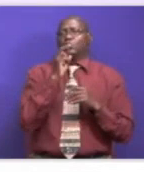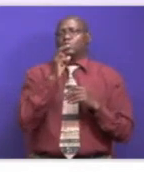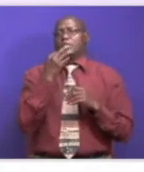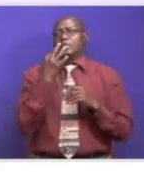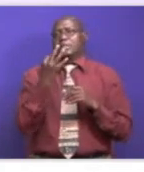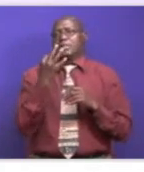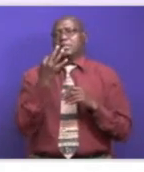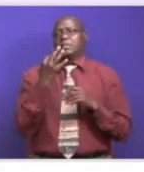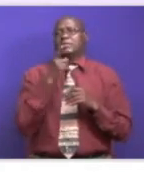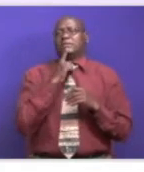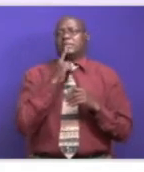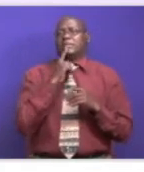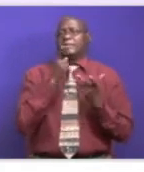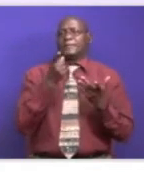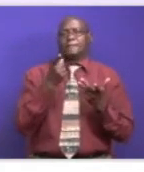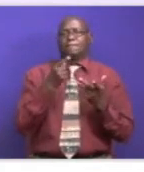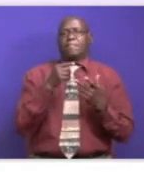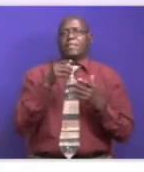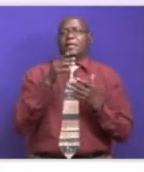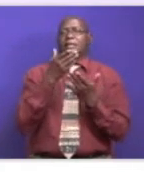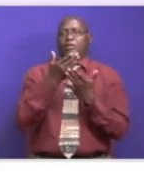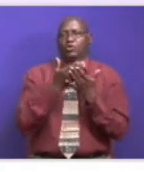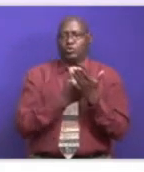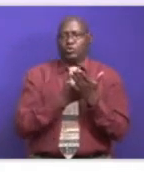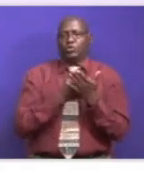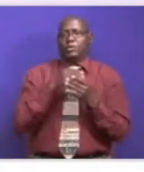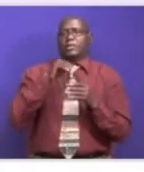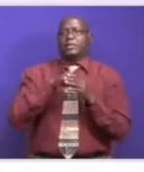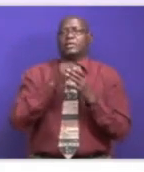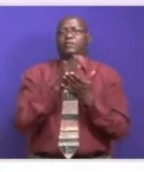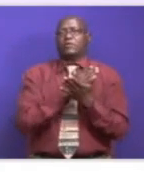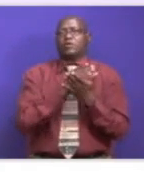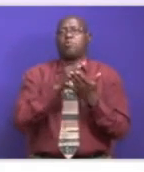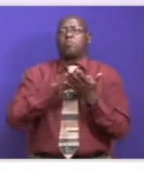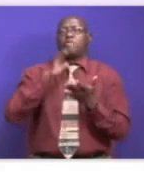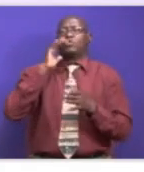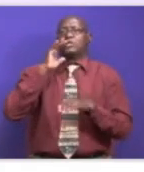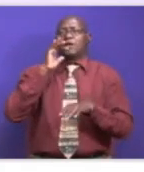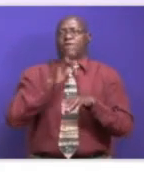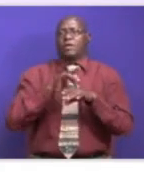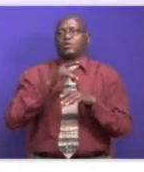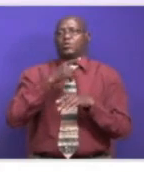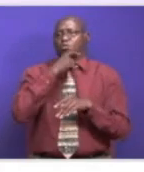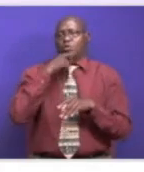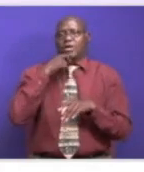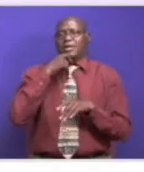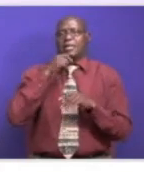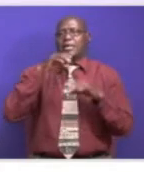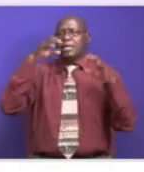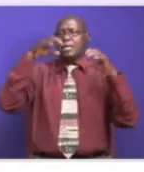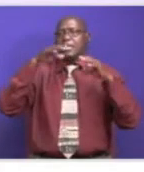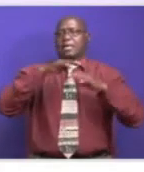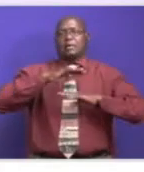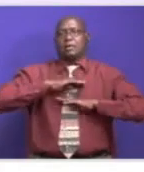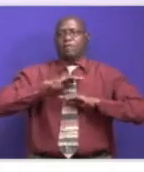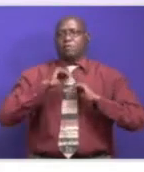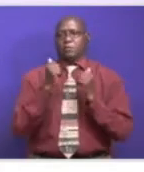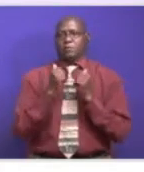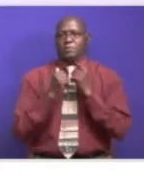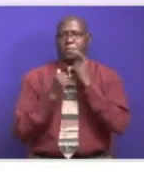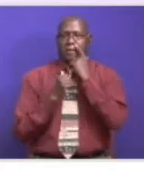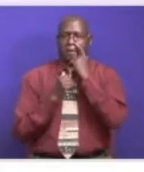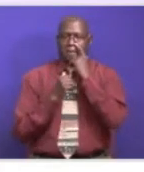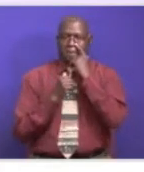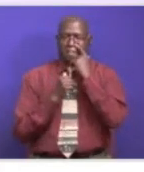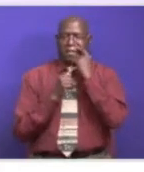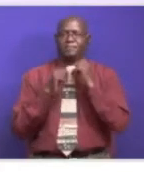that palpable results in the sector, in the sectors most affected by drought, are yet to be realized. In a